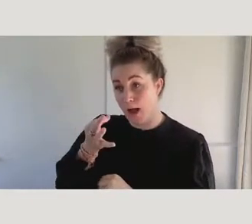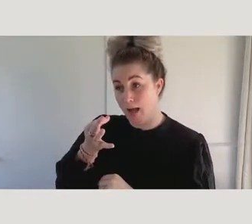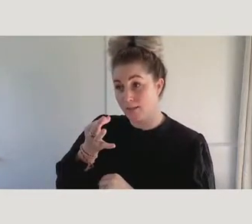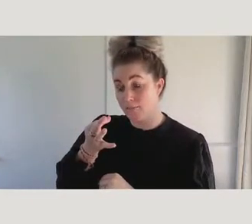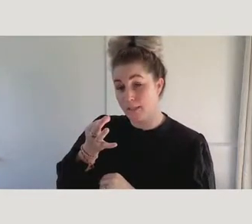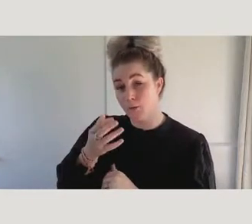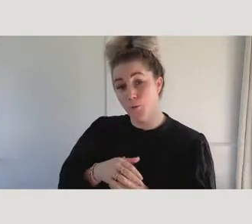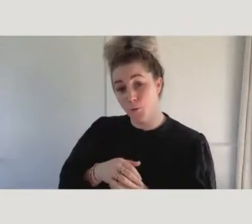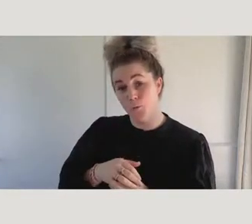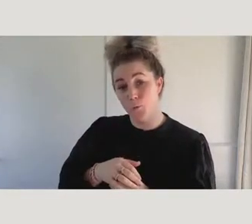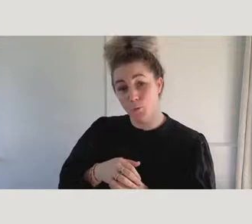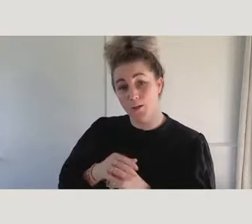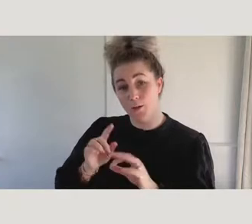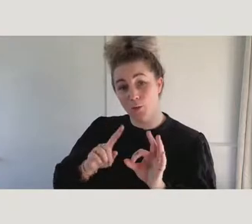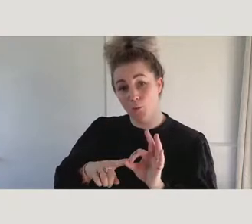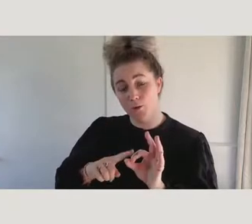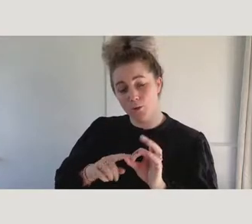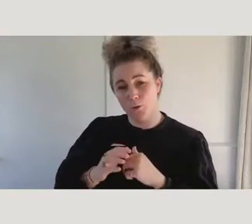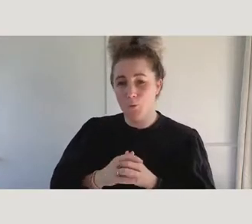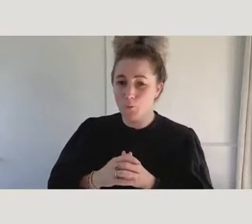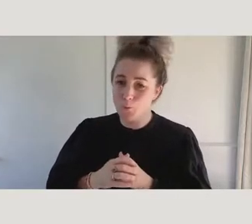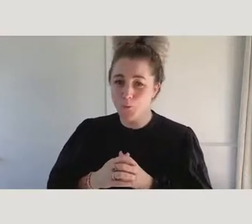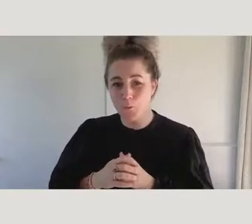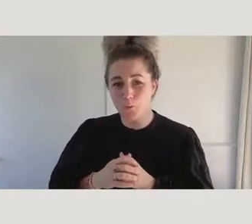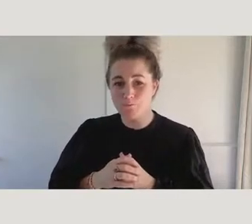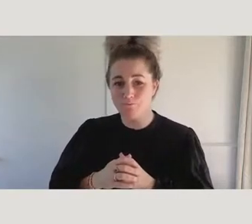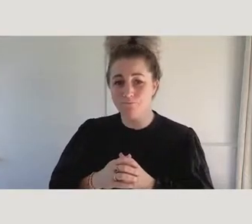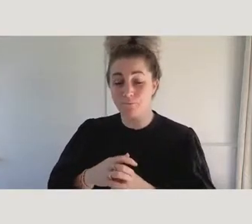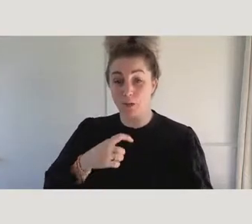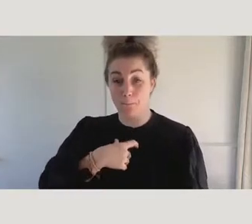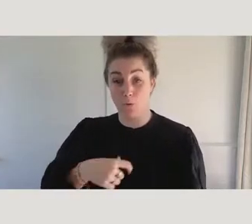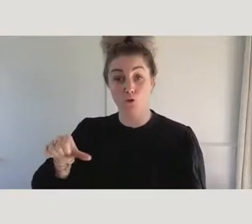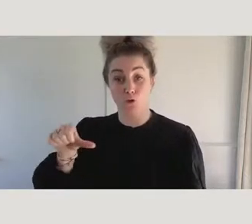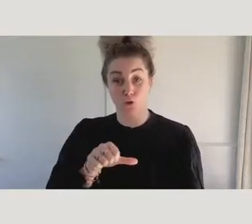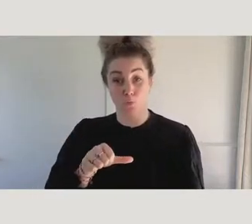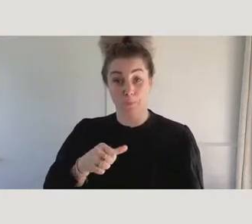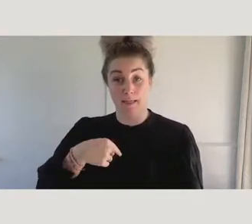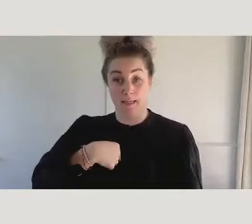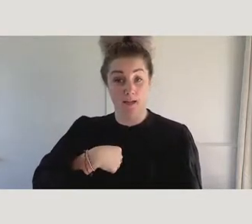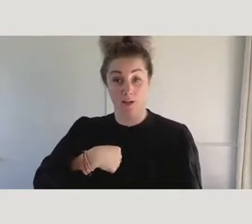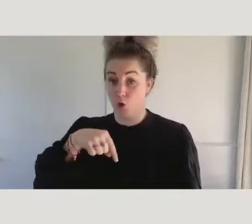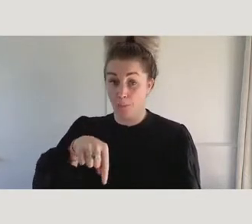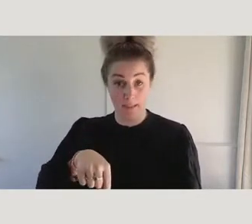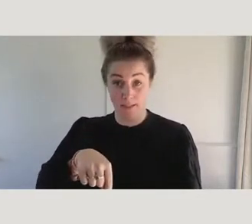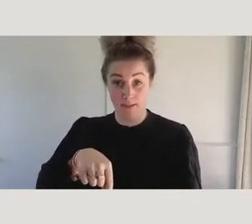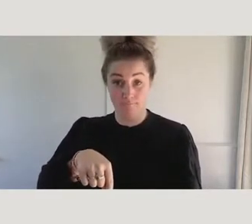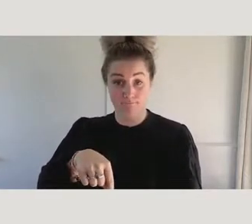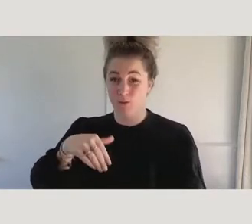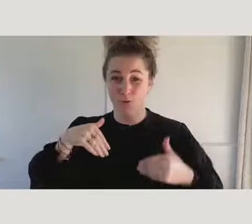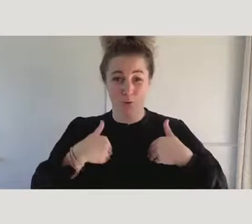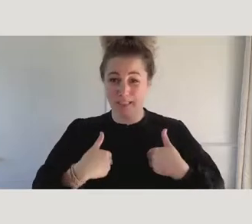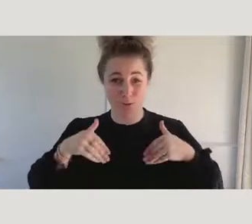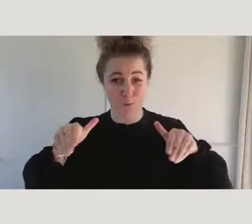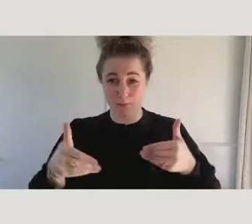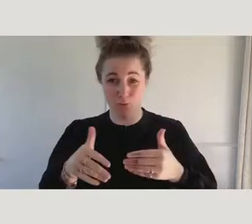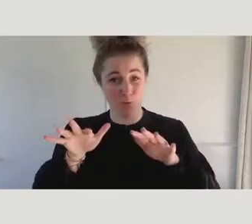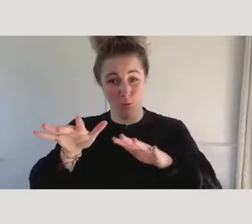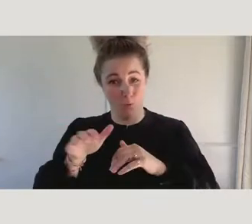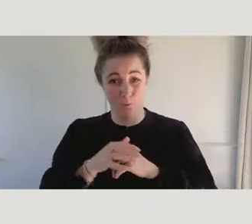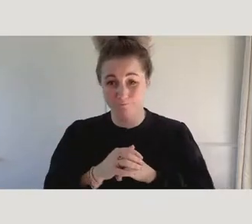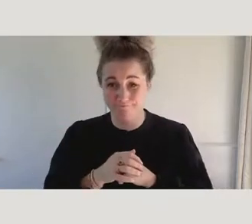pass because the man who should be sitting here uh you all know need no introduction